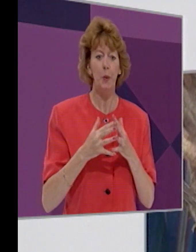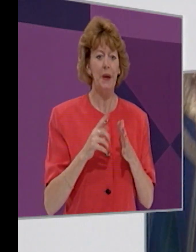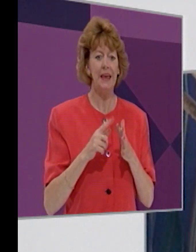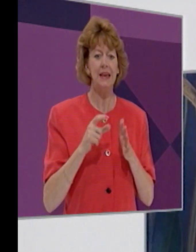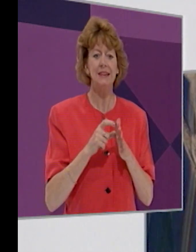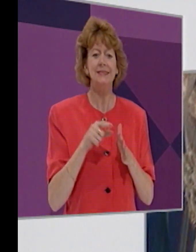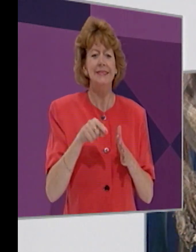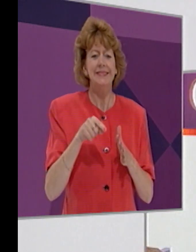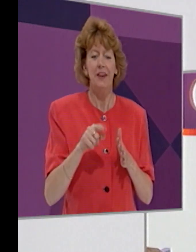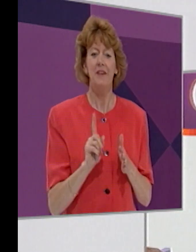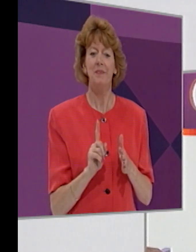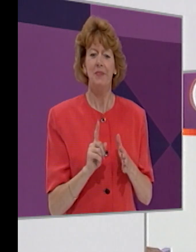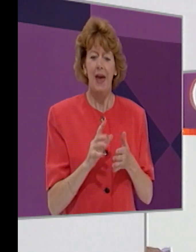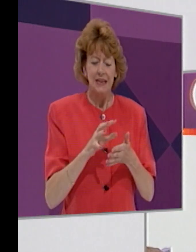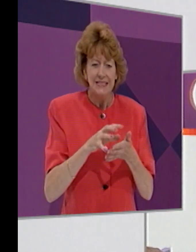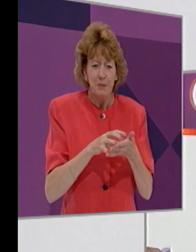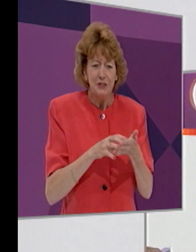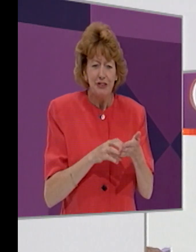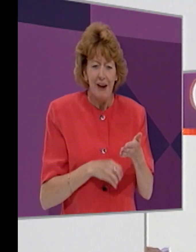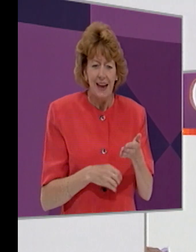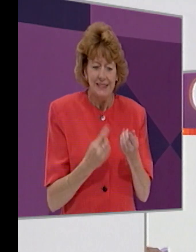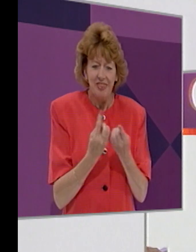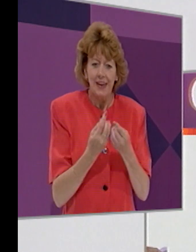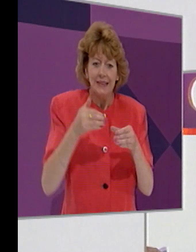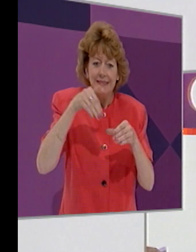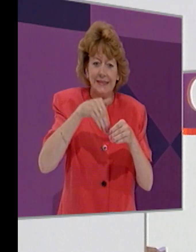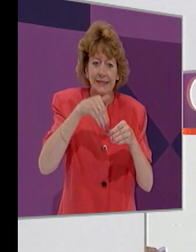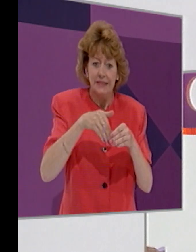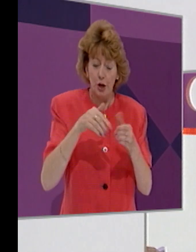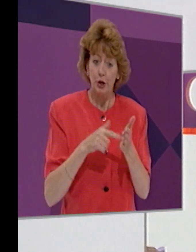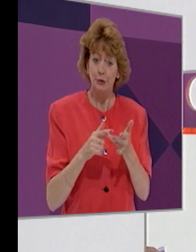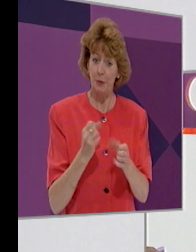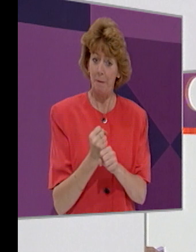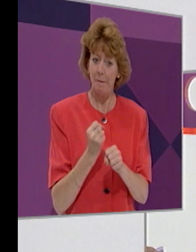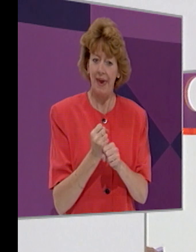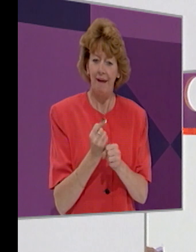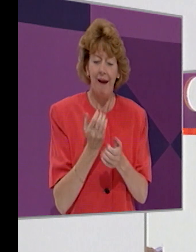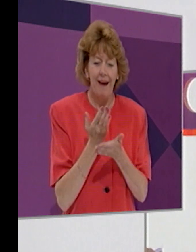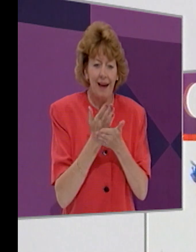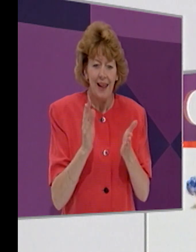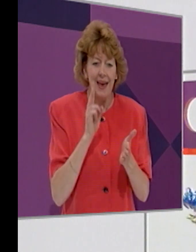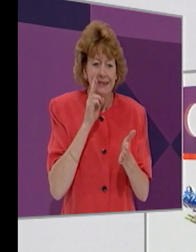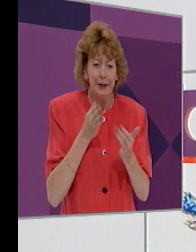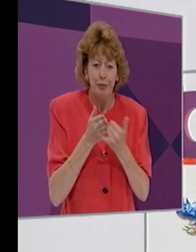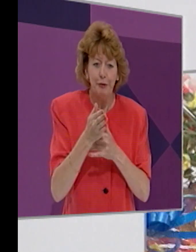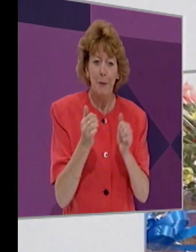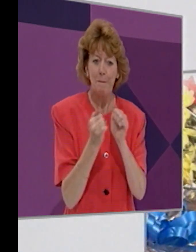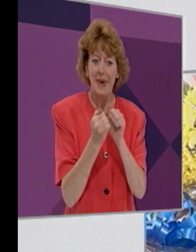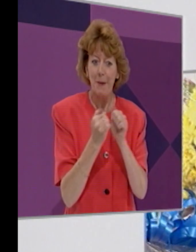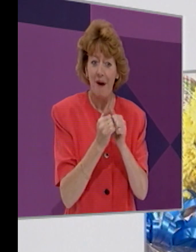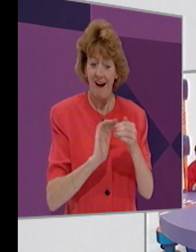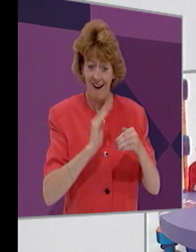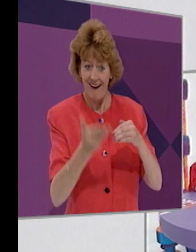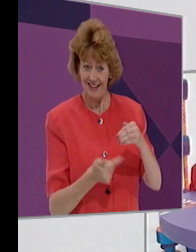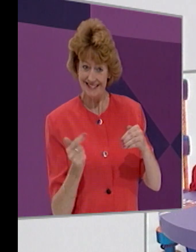without alginates? Yeah, where would turn up in all sorts of different things. For example, the transparent wrapping on bouquets of